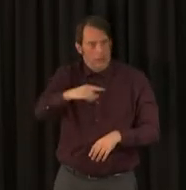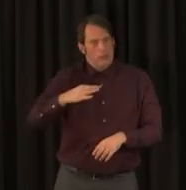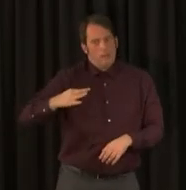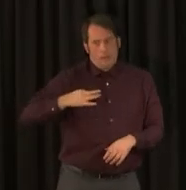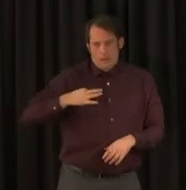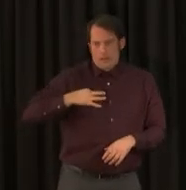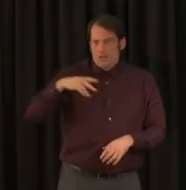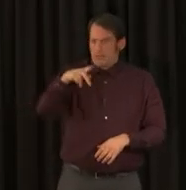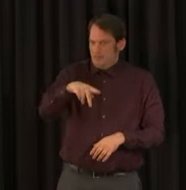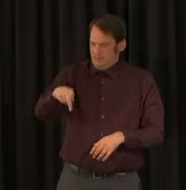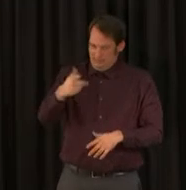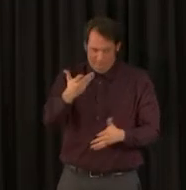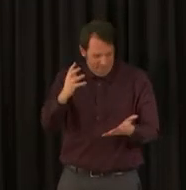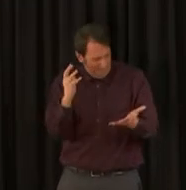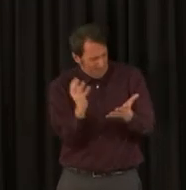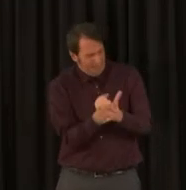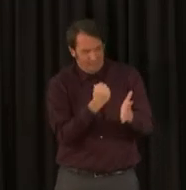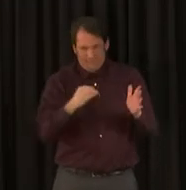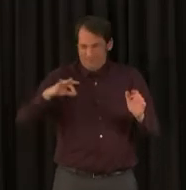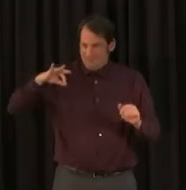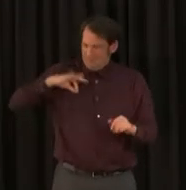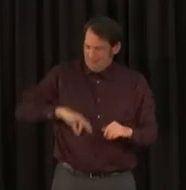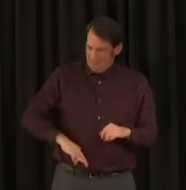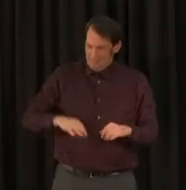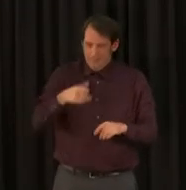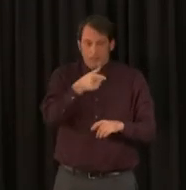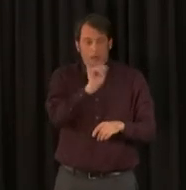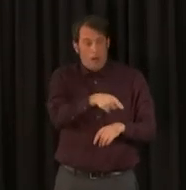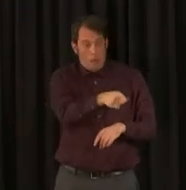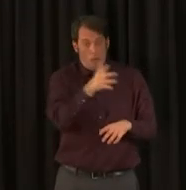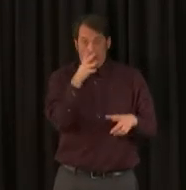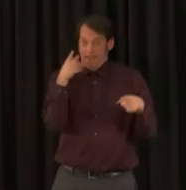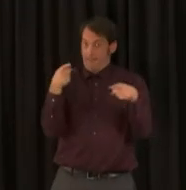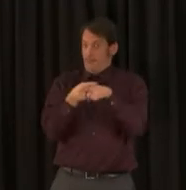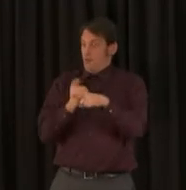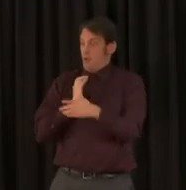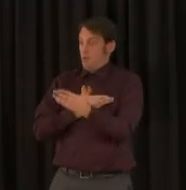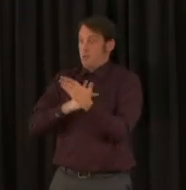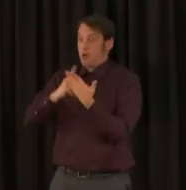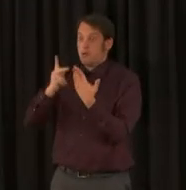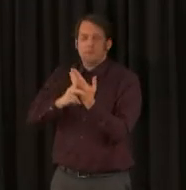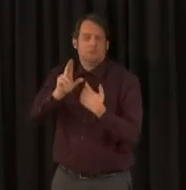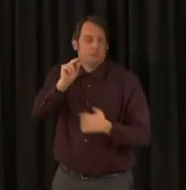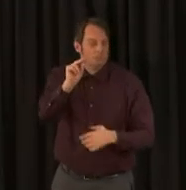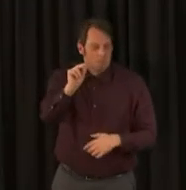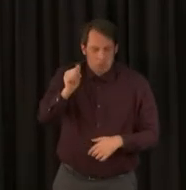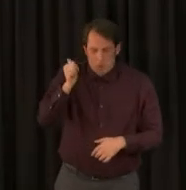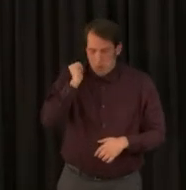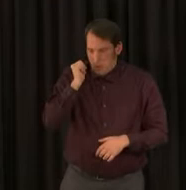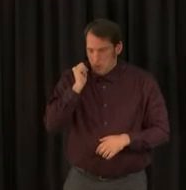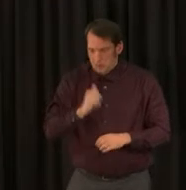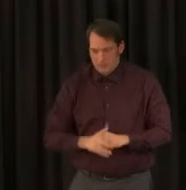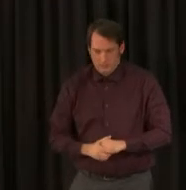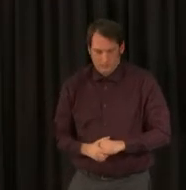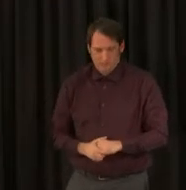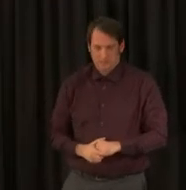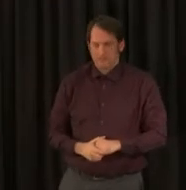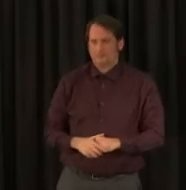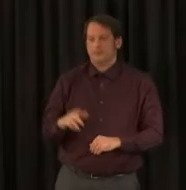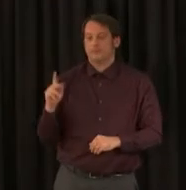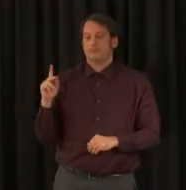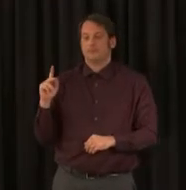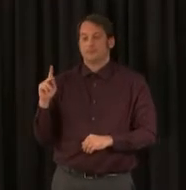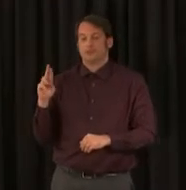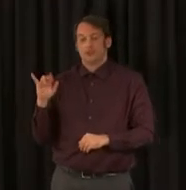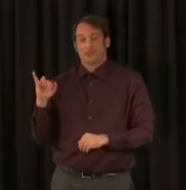to take advantage of the PPP program. As Christy mentioned, and as